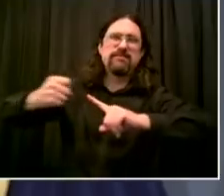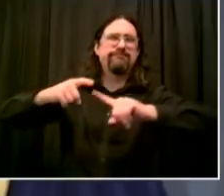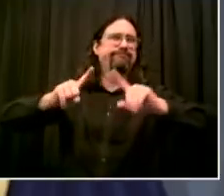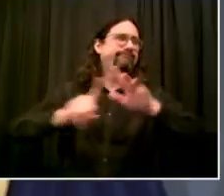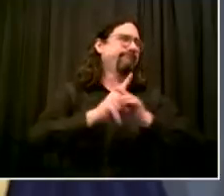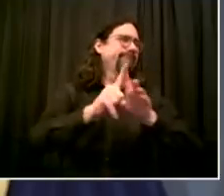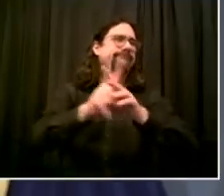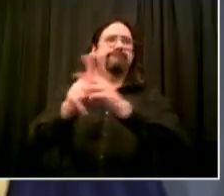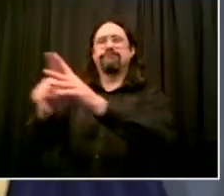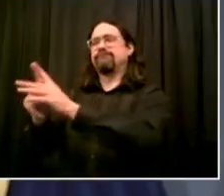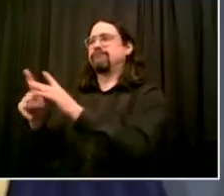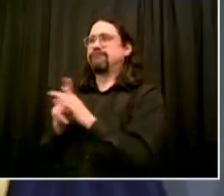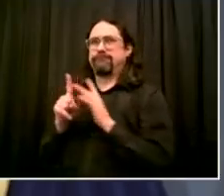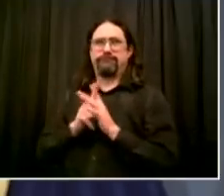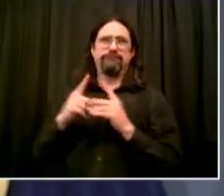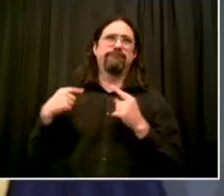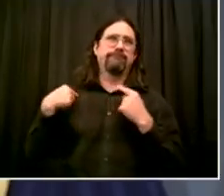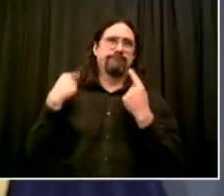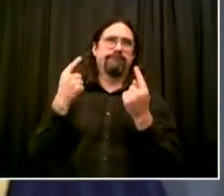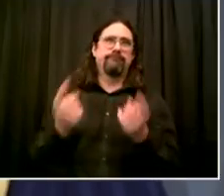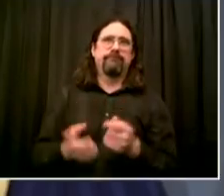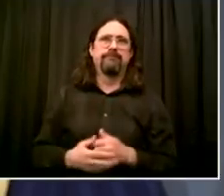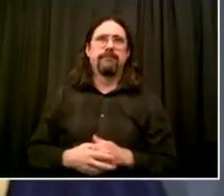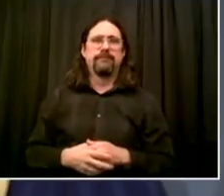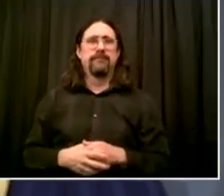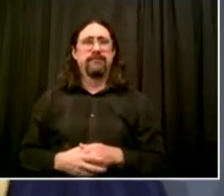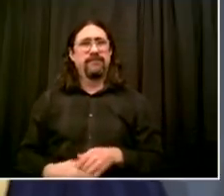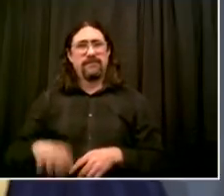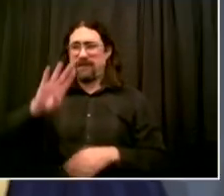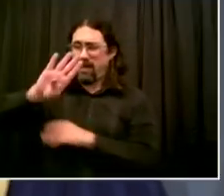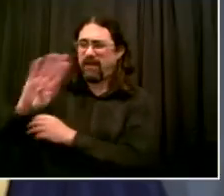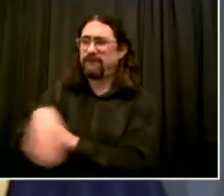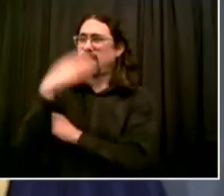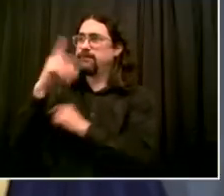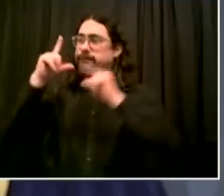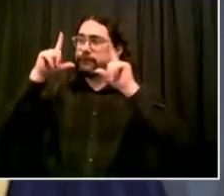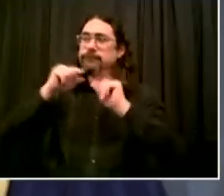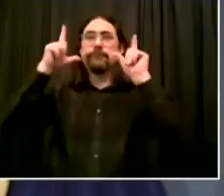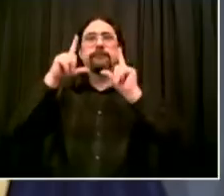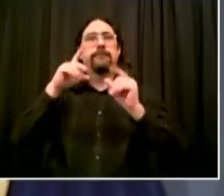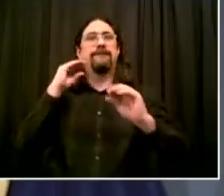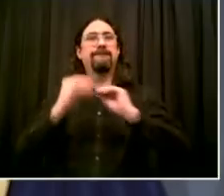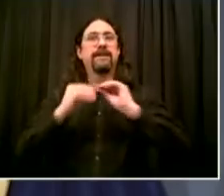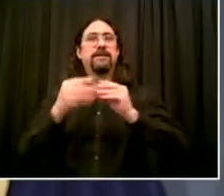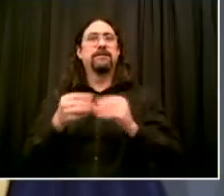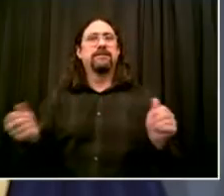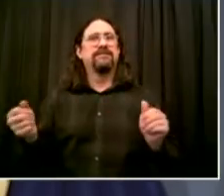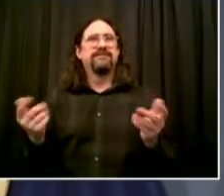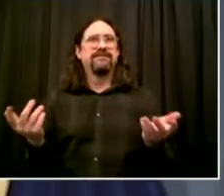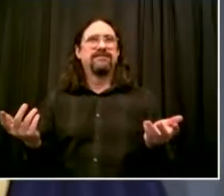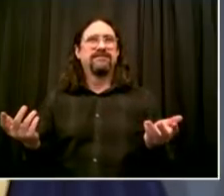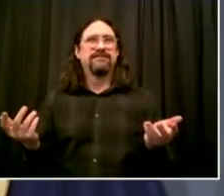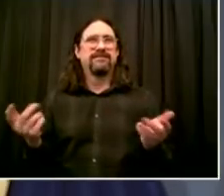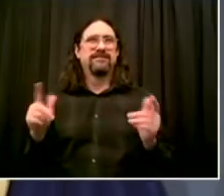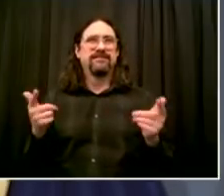history. And the oppression that happened sowed the seeds of that